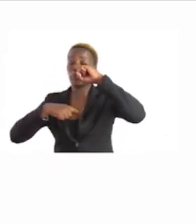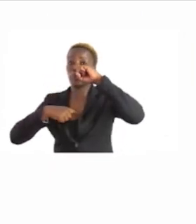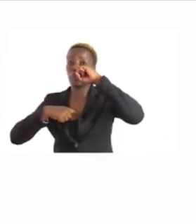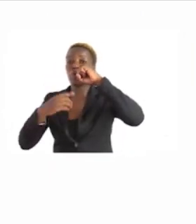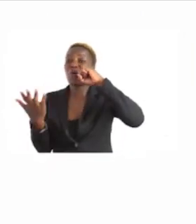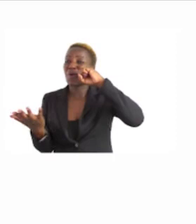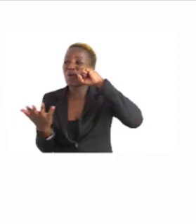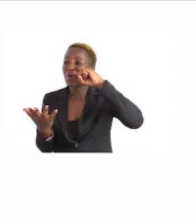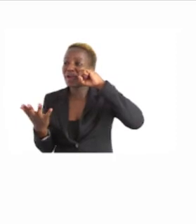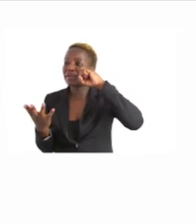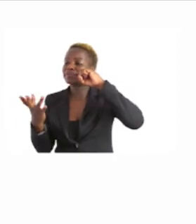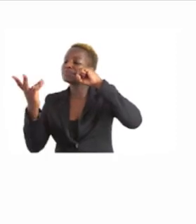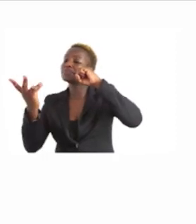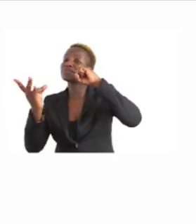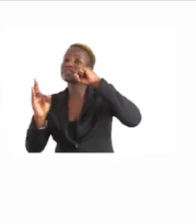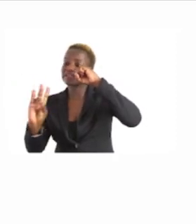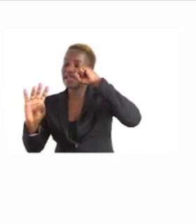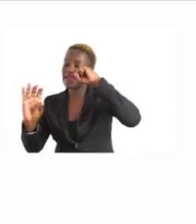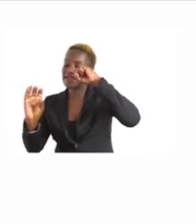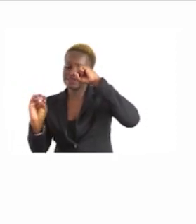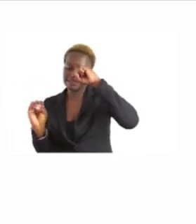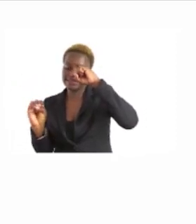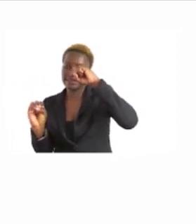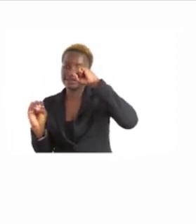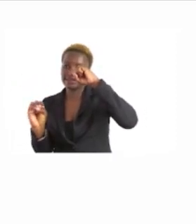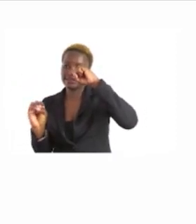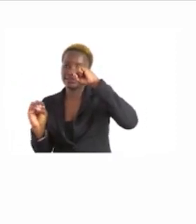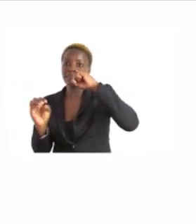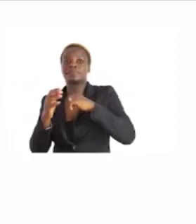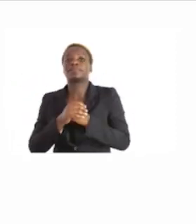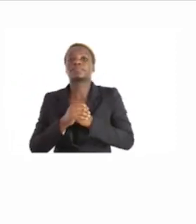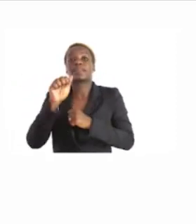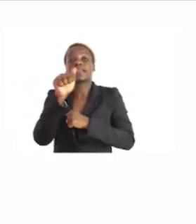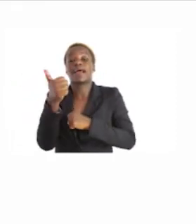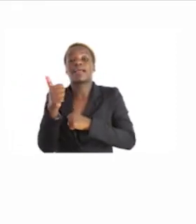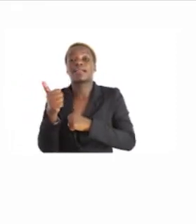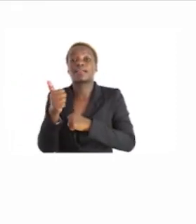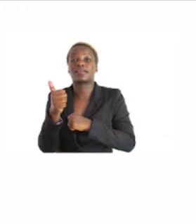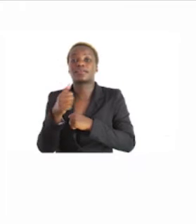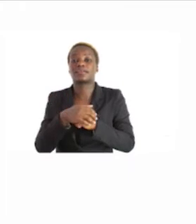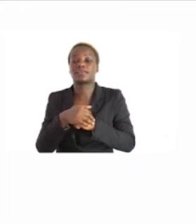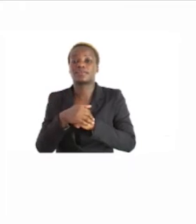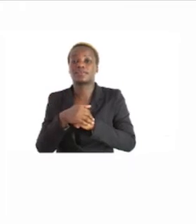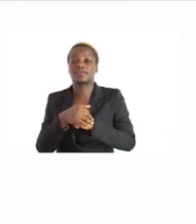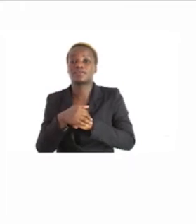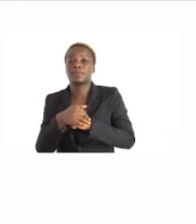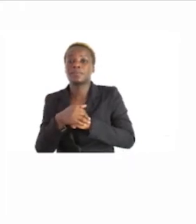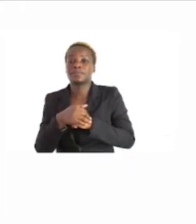opening towards 70. Let's quickly look at the next one, next to 70 and a 40.